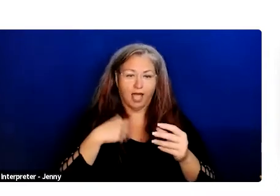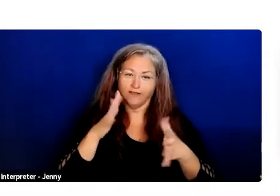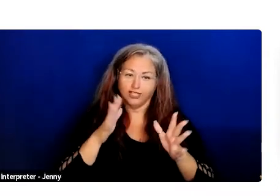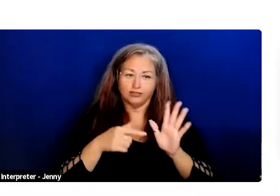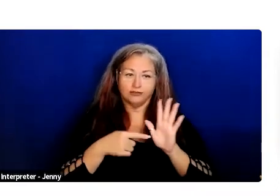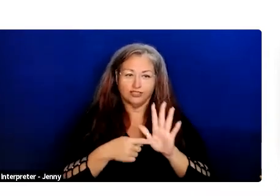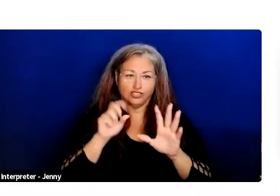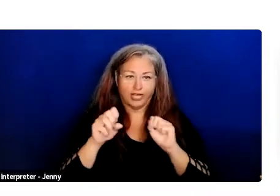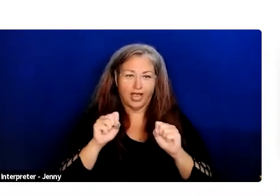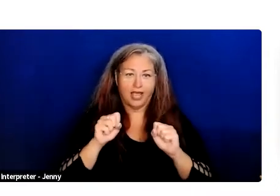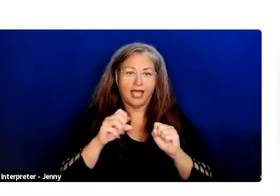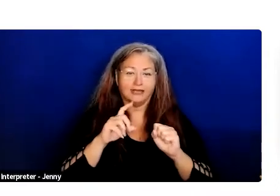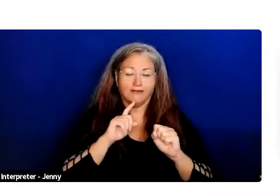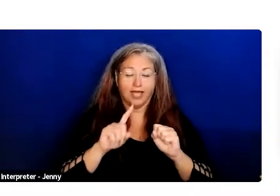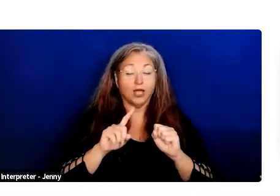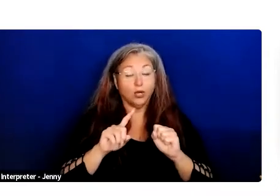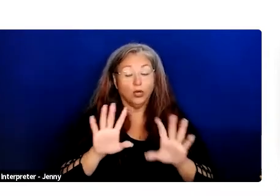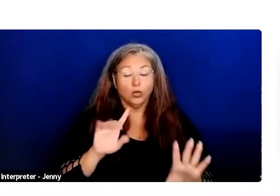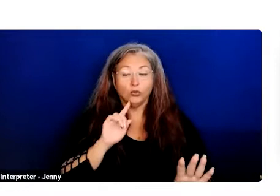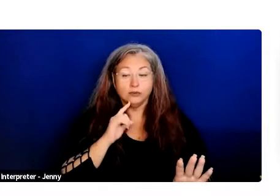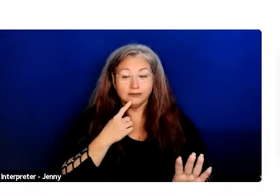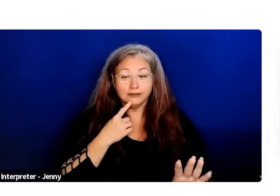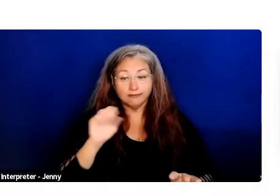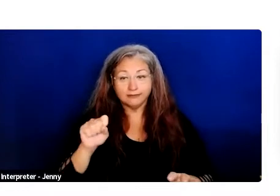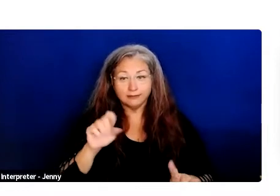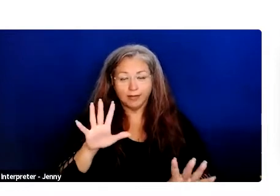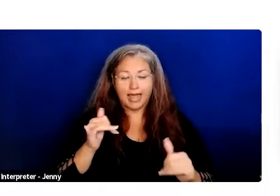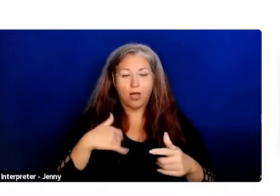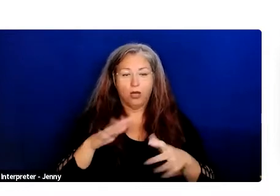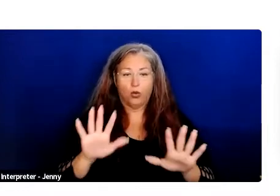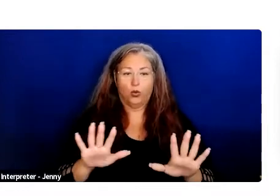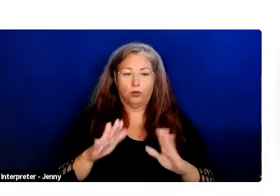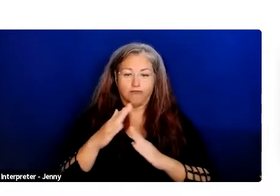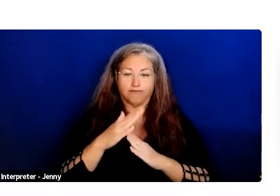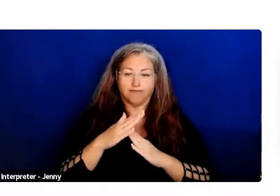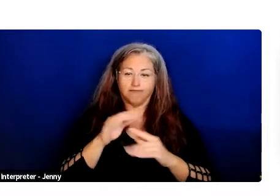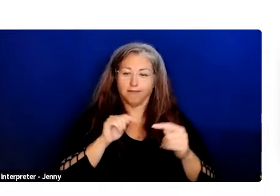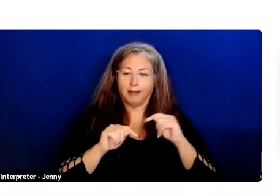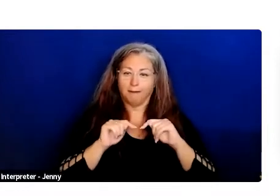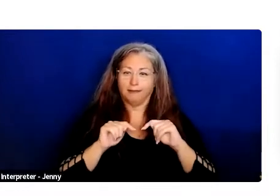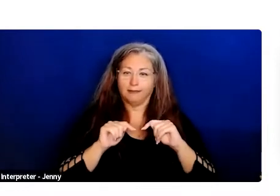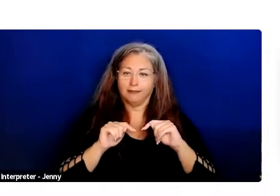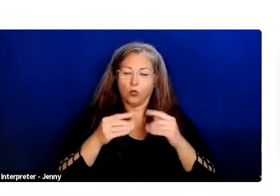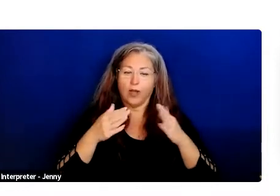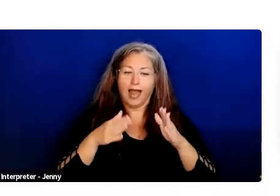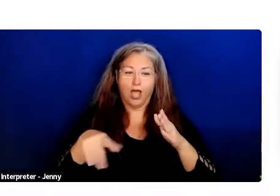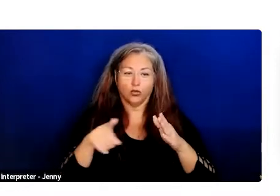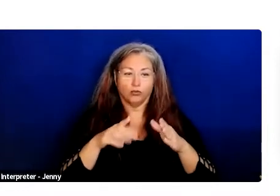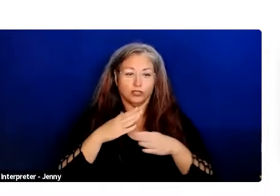and it's intense. And I want to take a step back and allow for the narrative